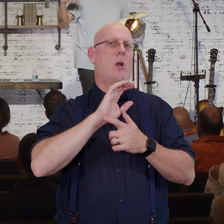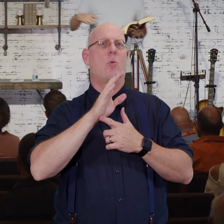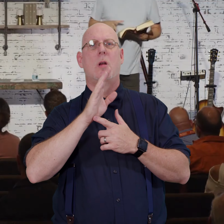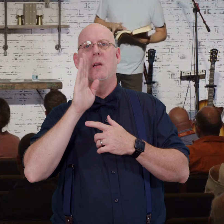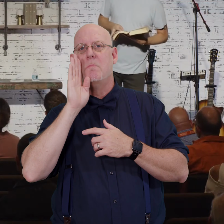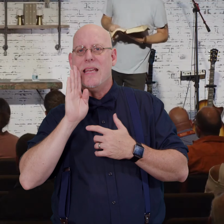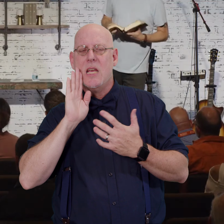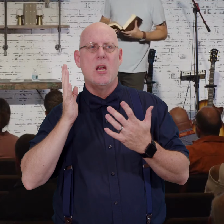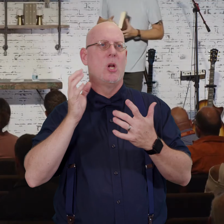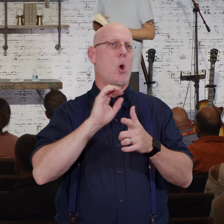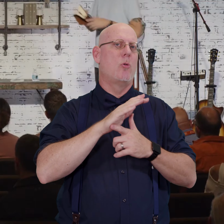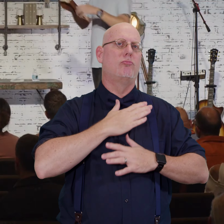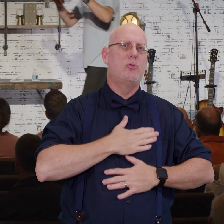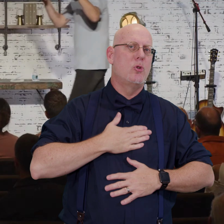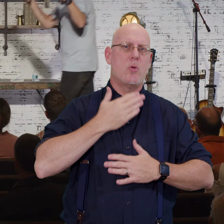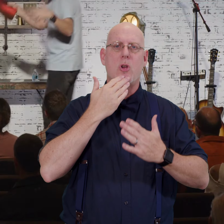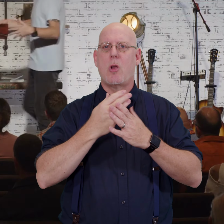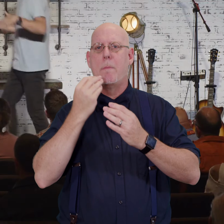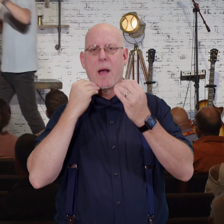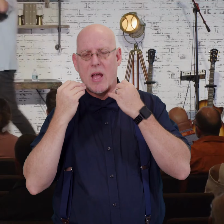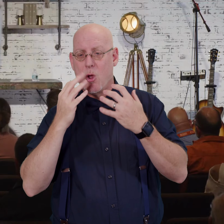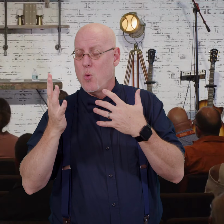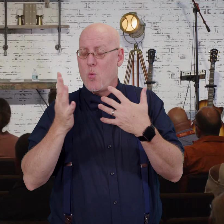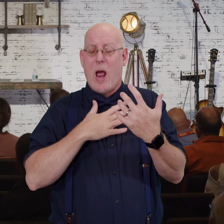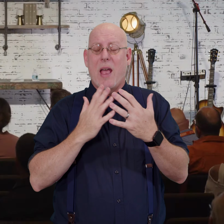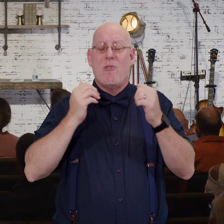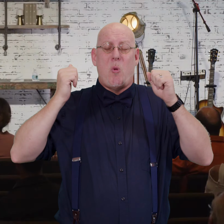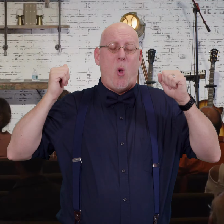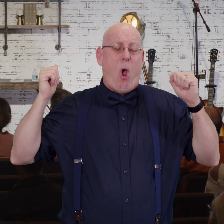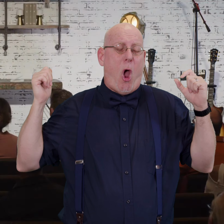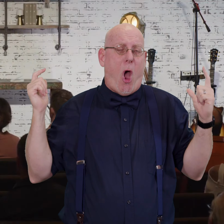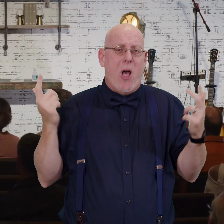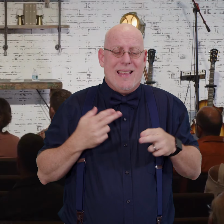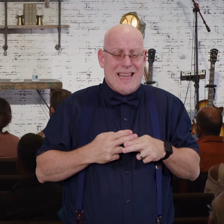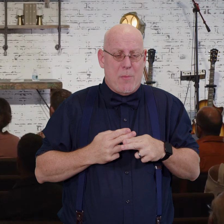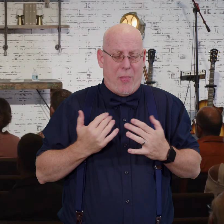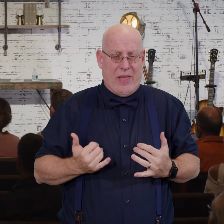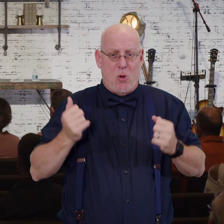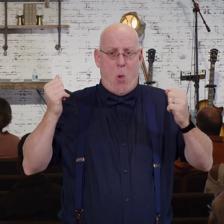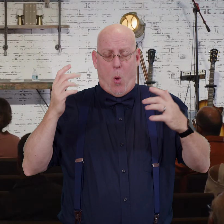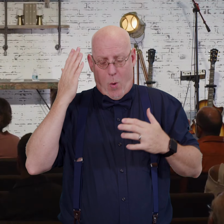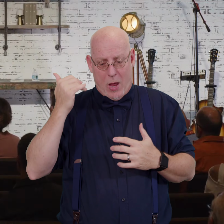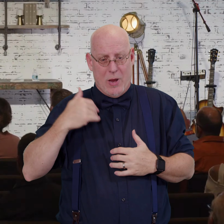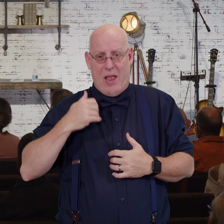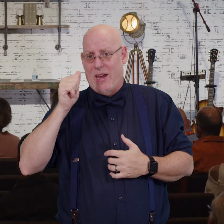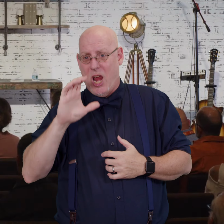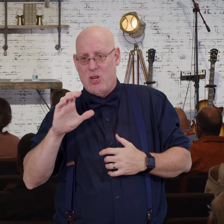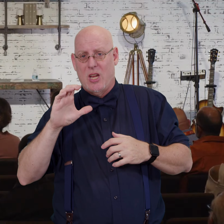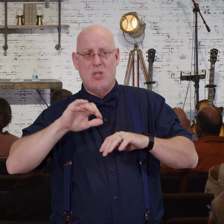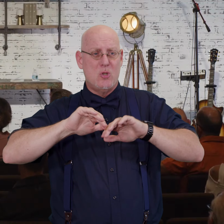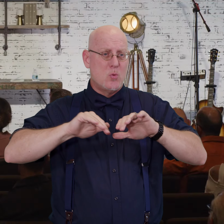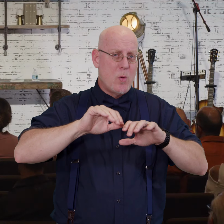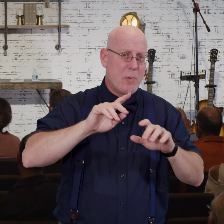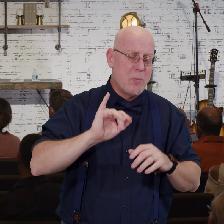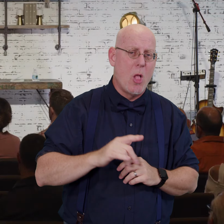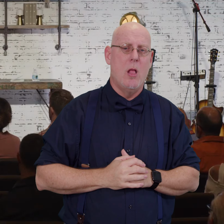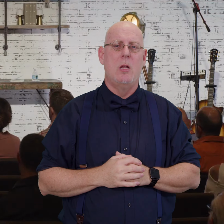a glass of beer or enjoy a good buffet or whatever it might be, all of those temporal things, the reason why we have air conditioning and a swimming